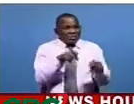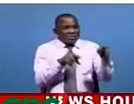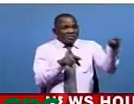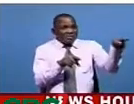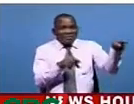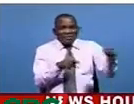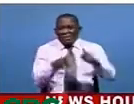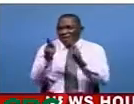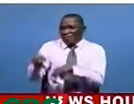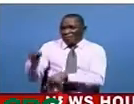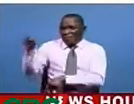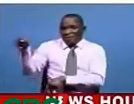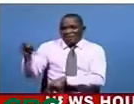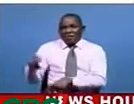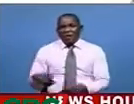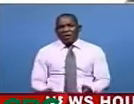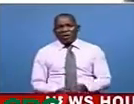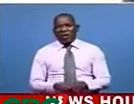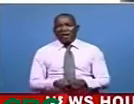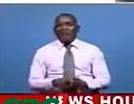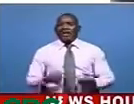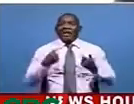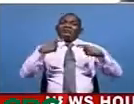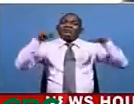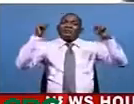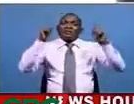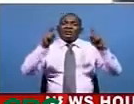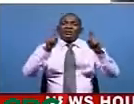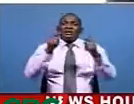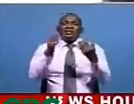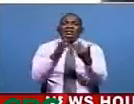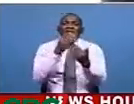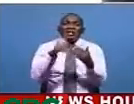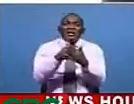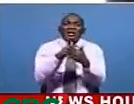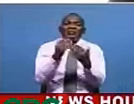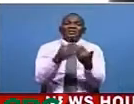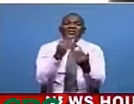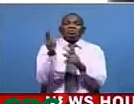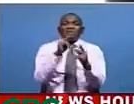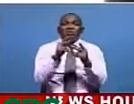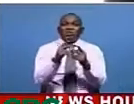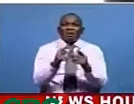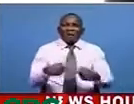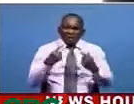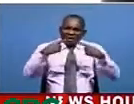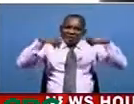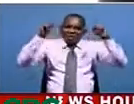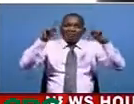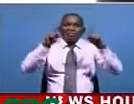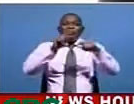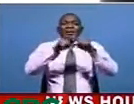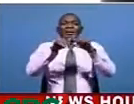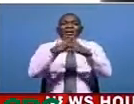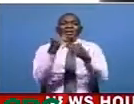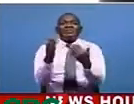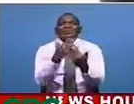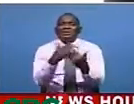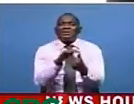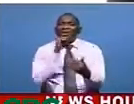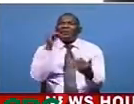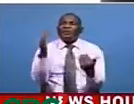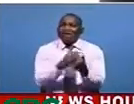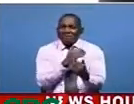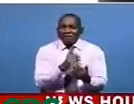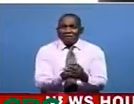like, he's made it. How easy is it to do it? Yeah, people have made it in there, but how easy? It doesn't have to be easy, but